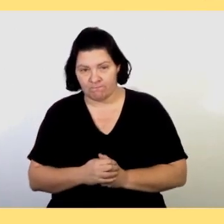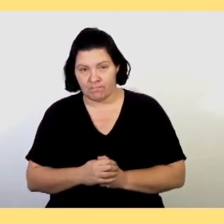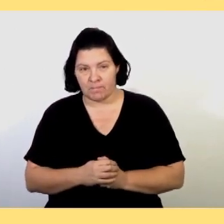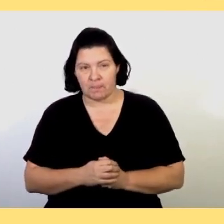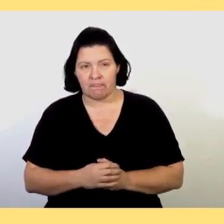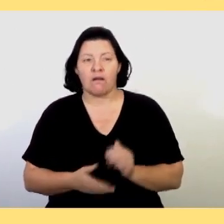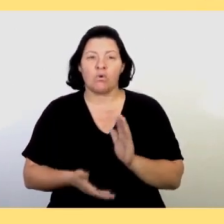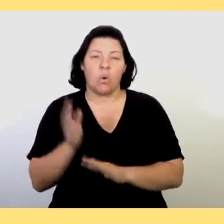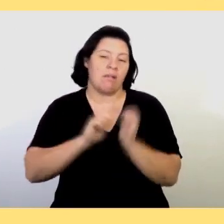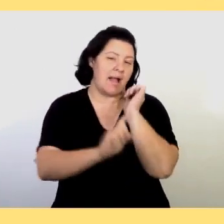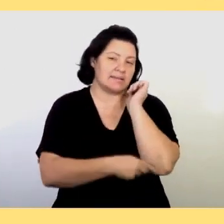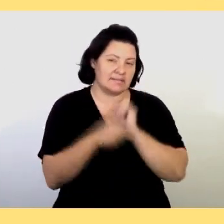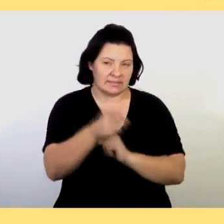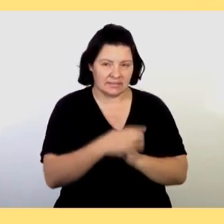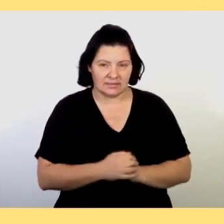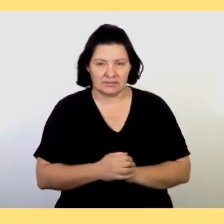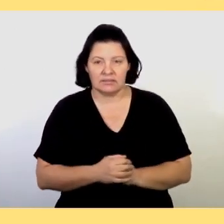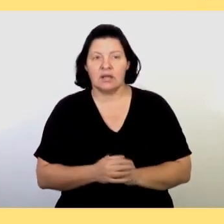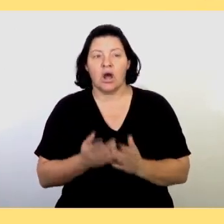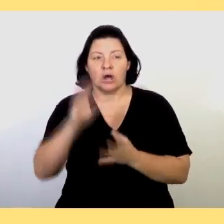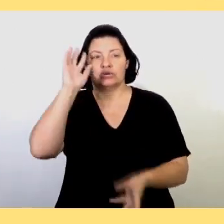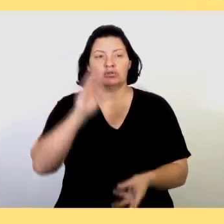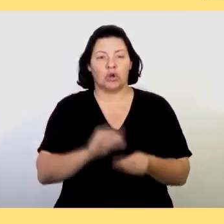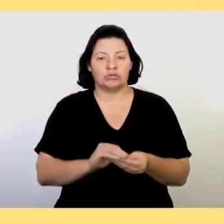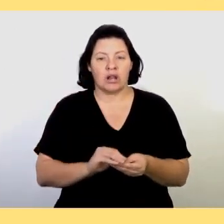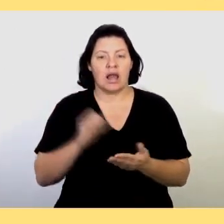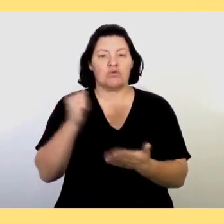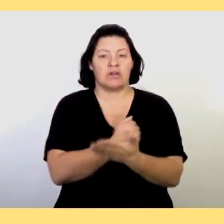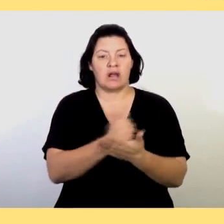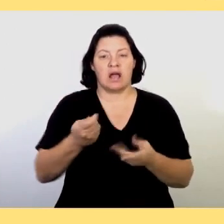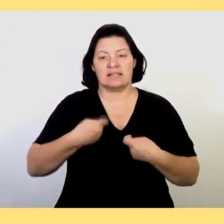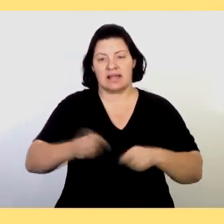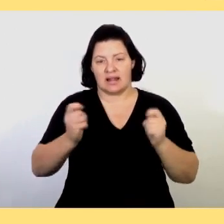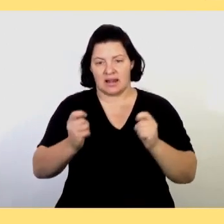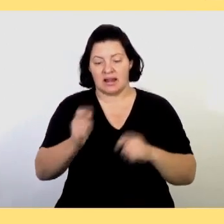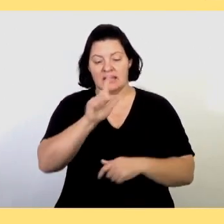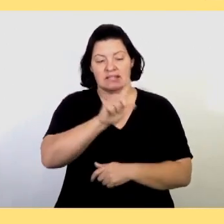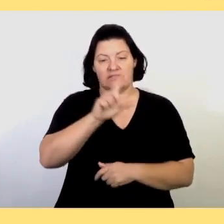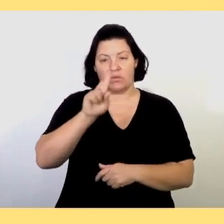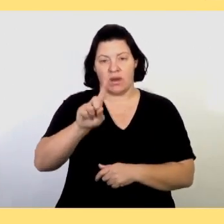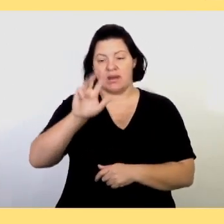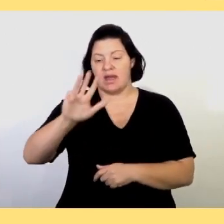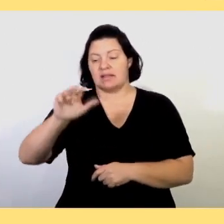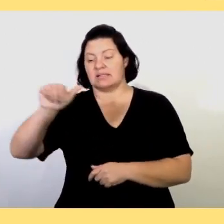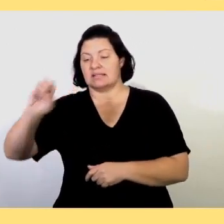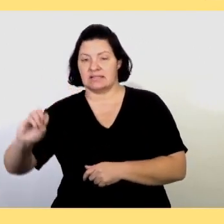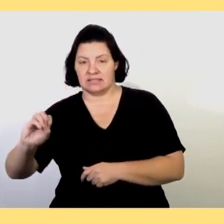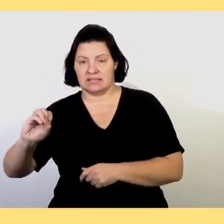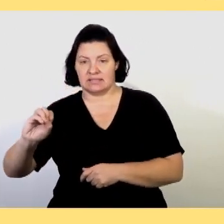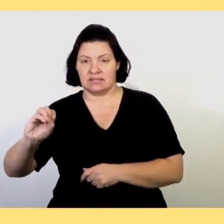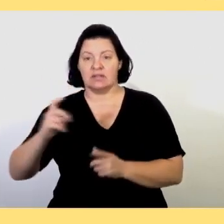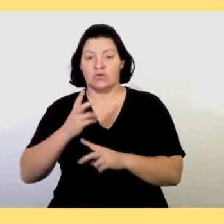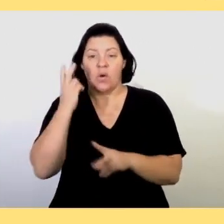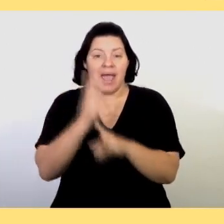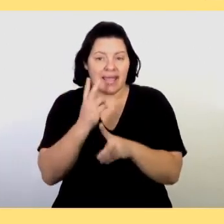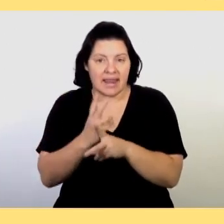25,110. Let's go to the last one. Total credit card sales, 71,960. All right,